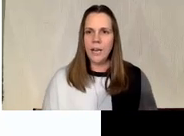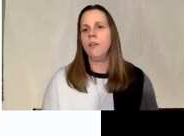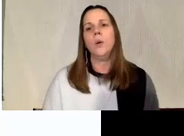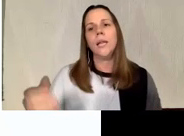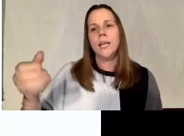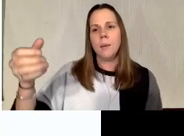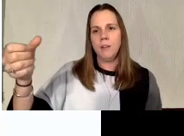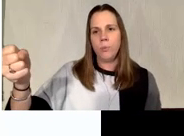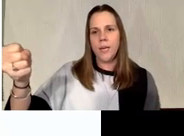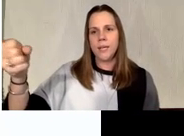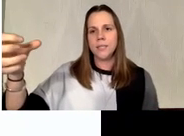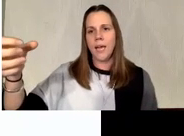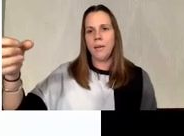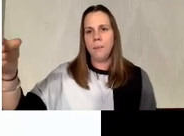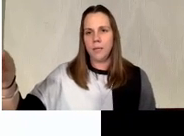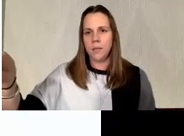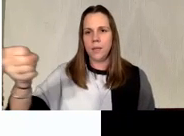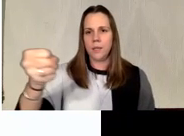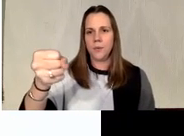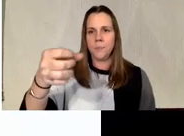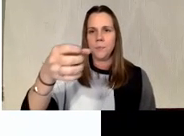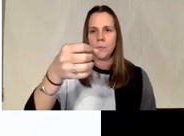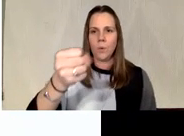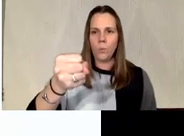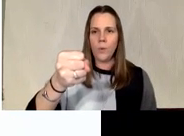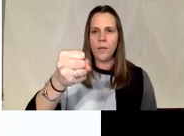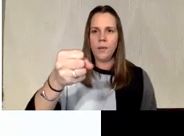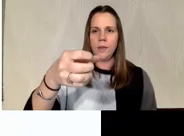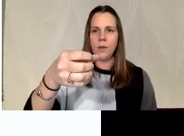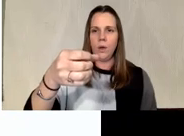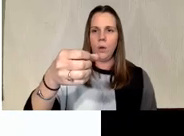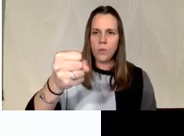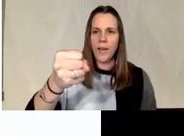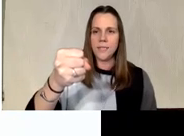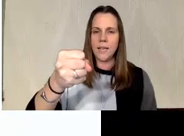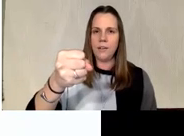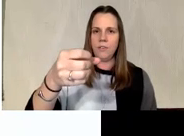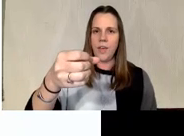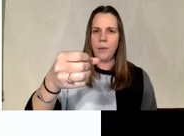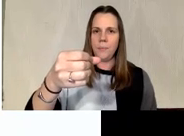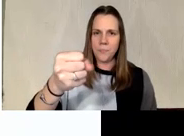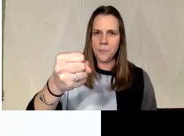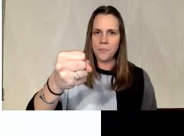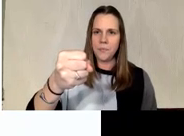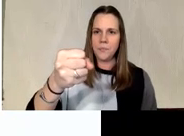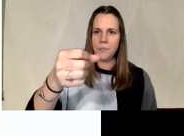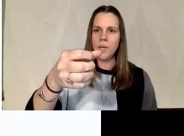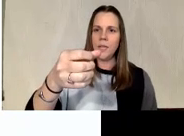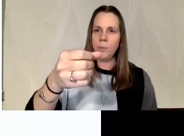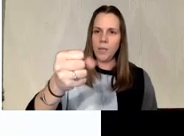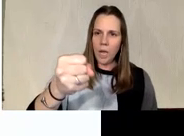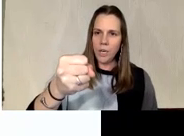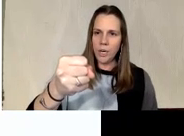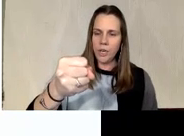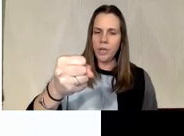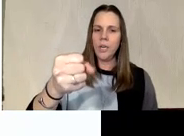in and out very quickly. But if we sign milk, we can hold that sign for them a little